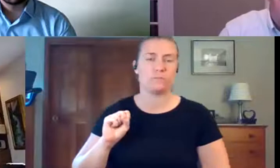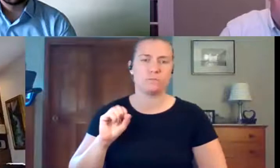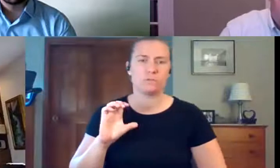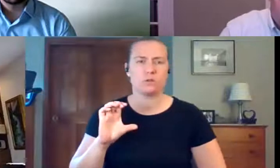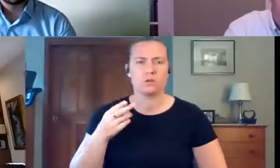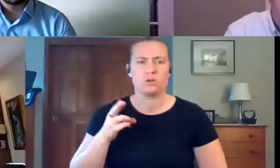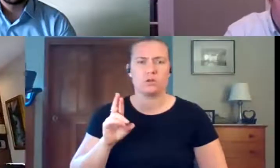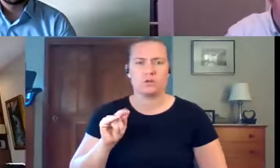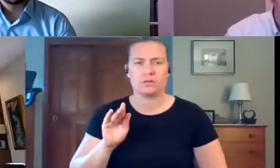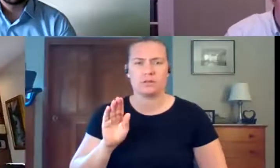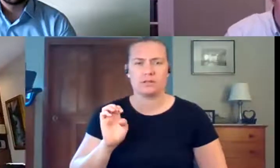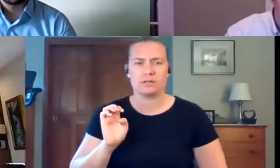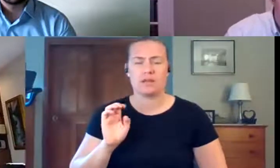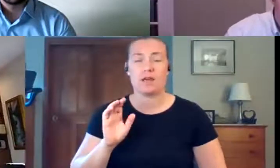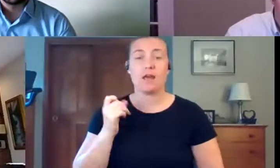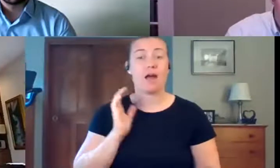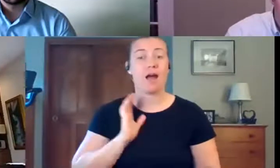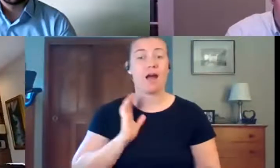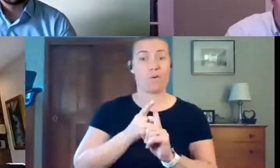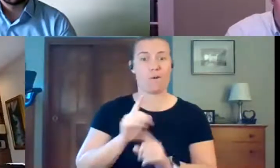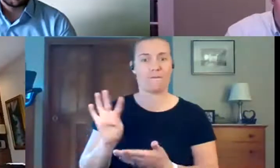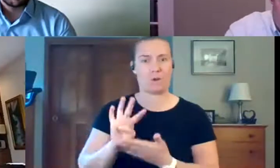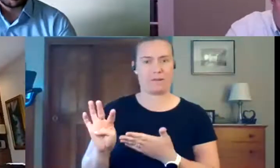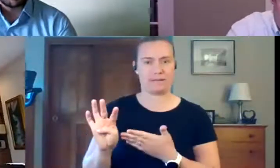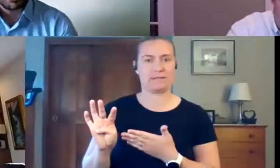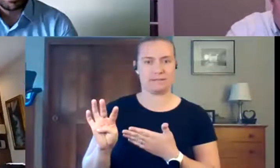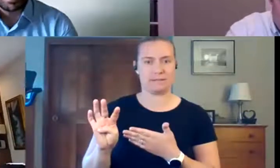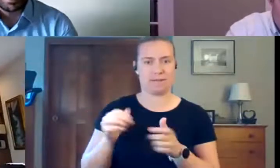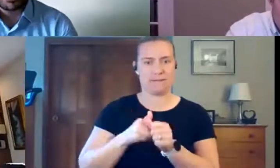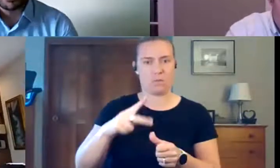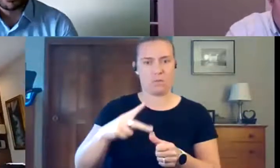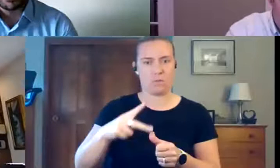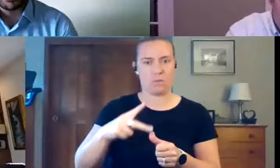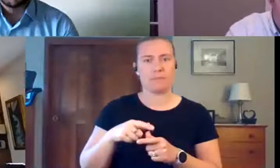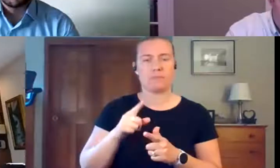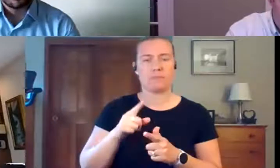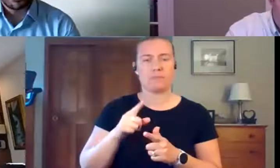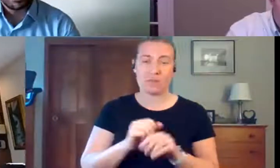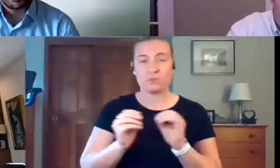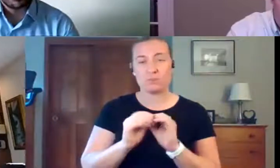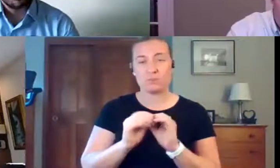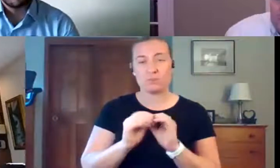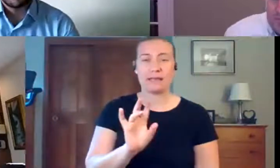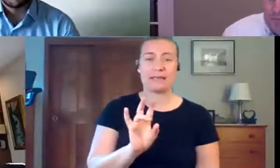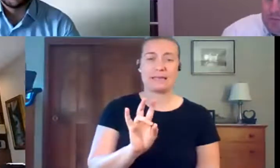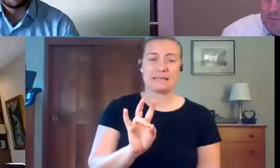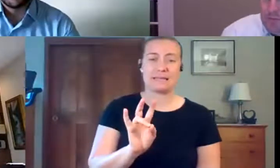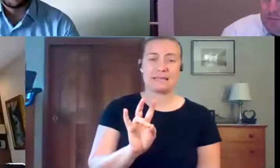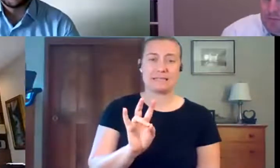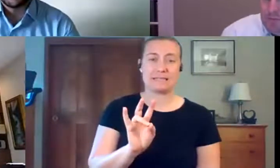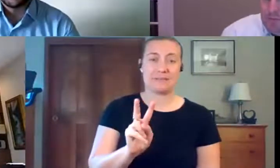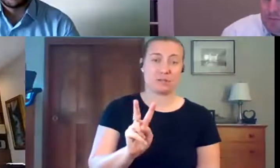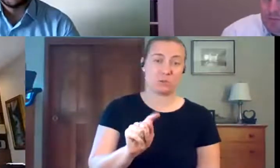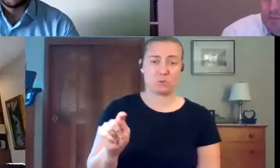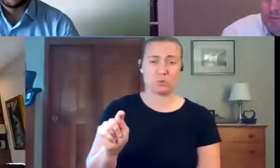our goal was to get it within 4 weeks. And what I can tell you is actually the median time fell from around 72 days to around 37 days. So we didn't exactly hit